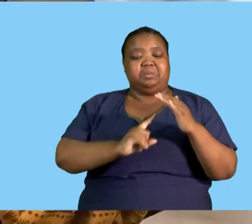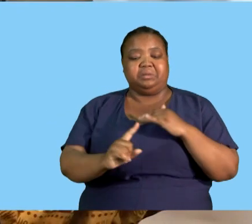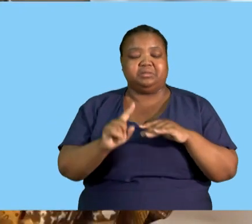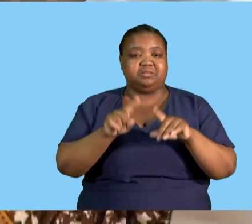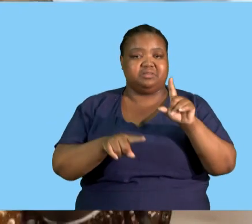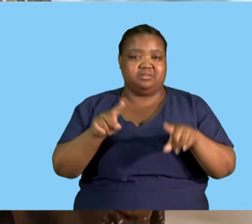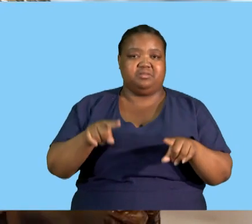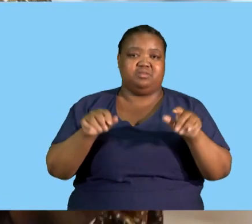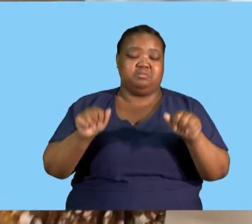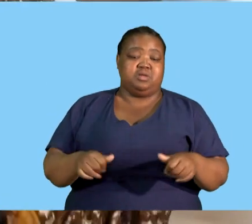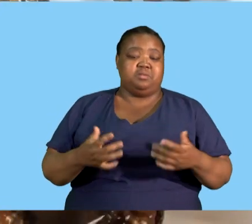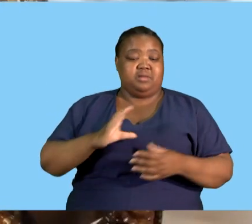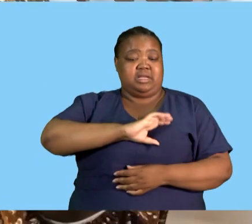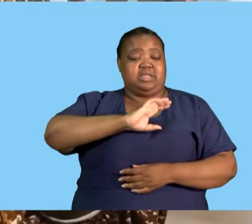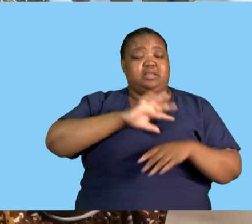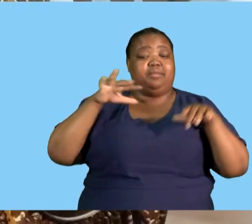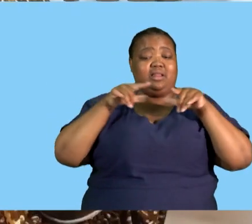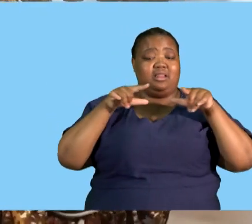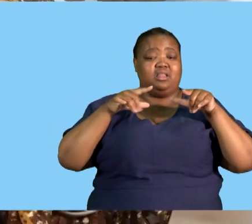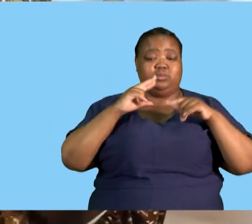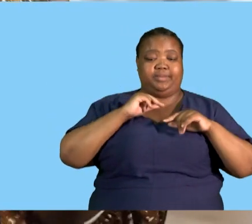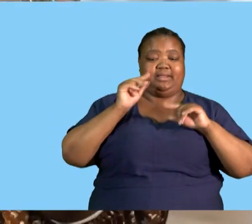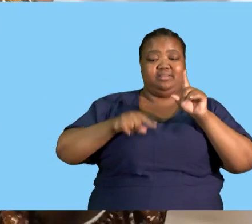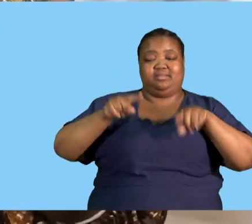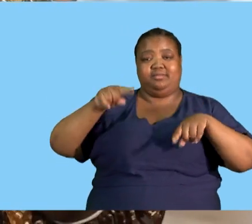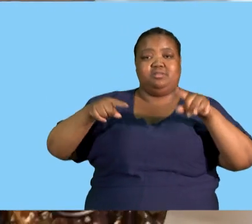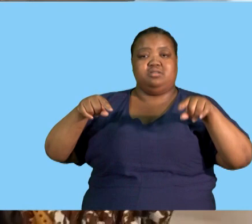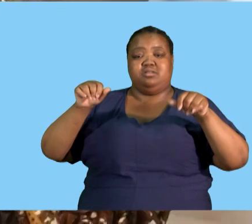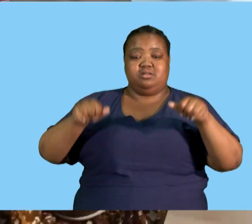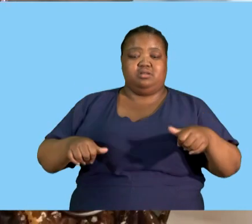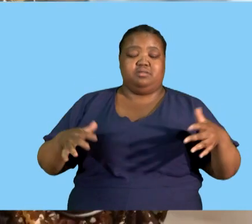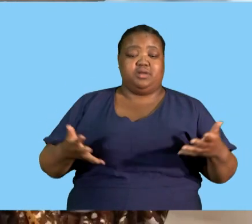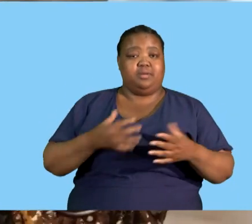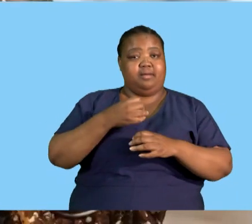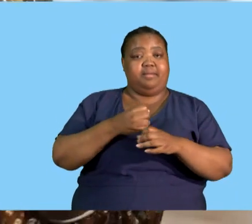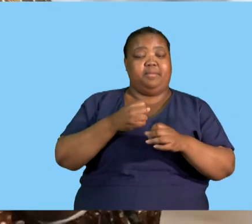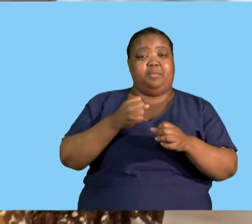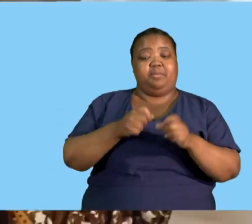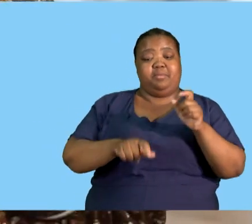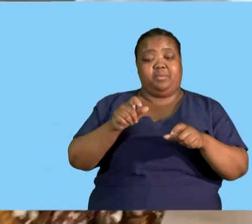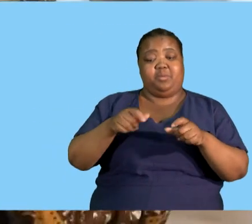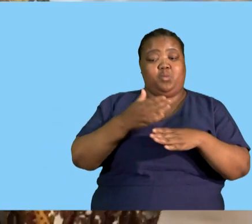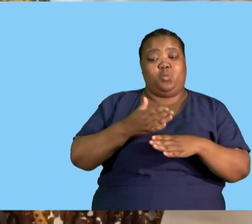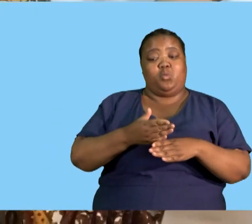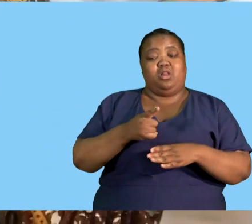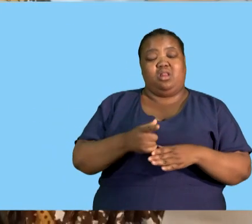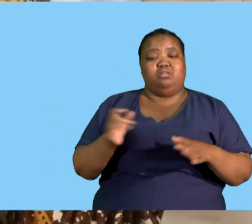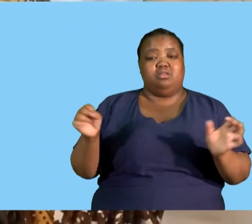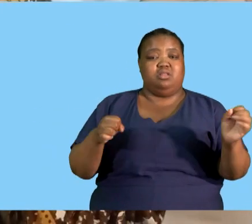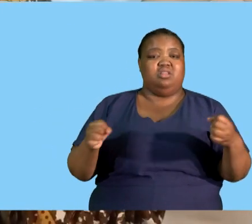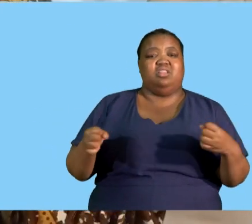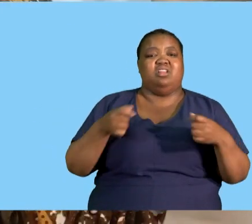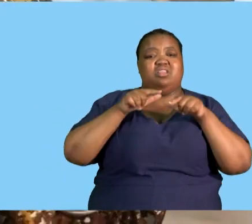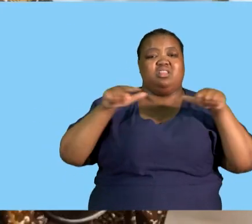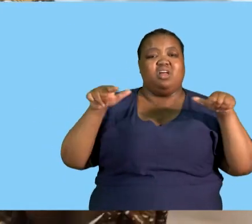Some customers, maybe they speak like different languages. So maybe as the people that we've employed, they don't speak all the languages.